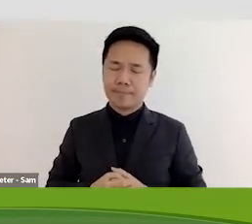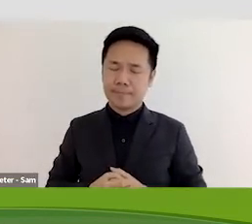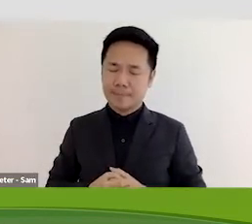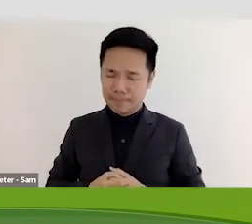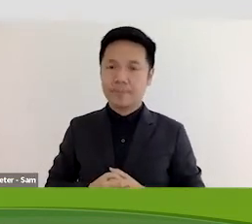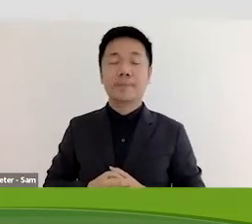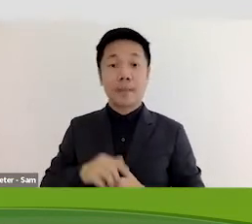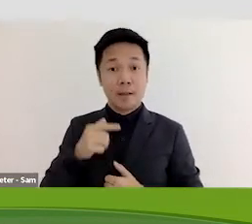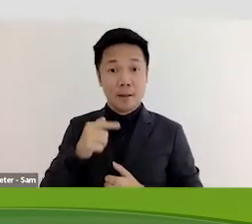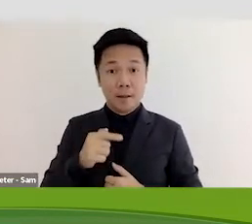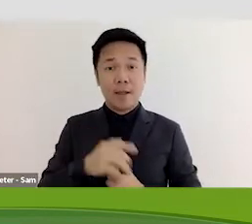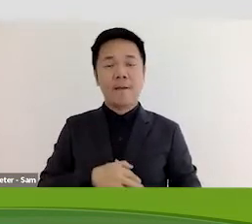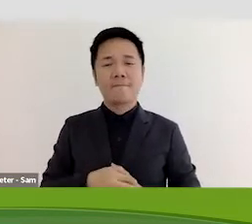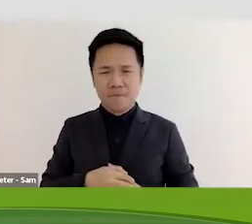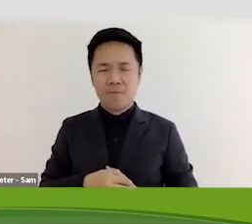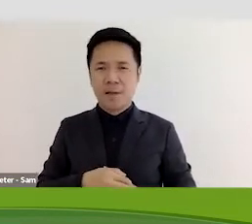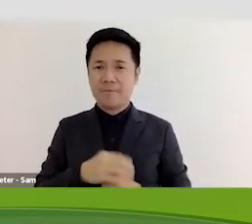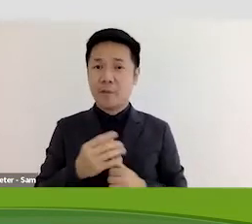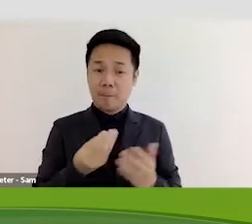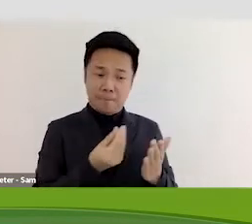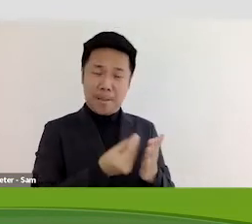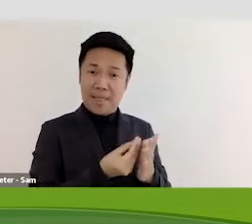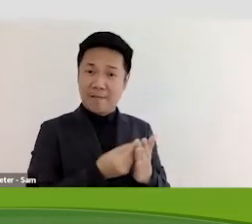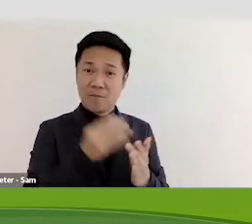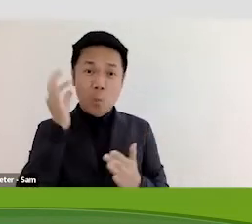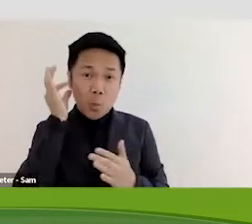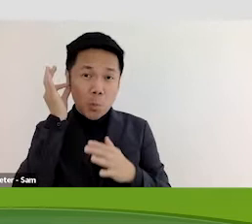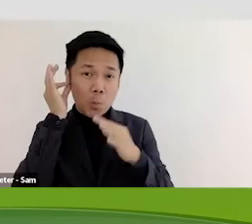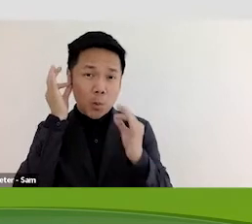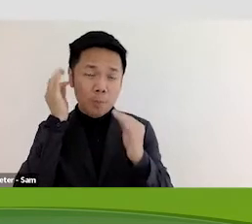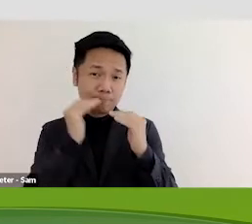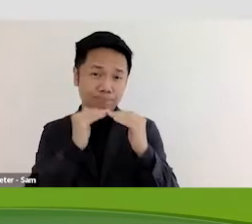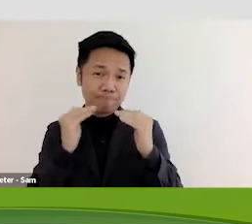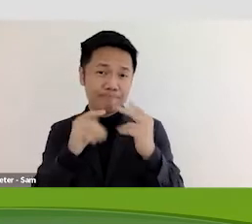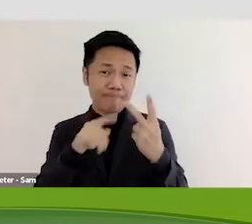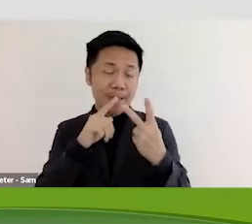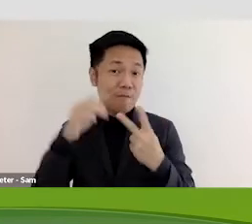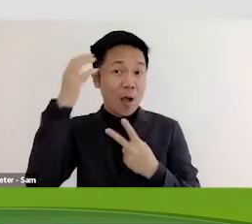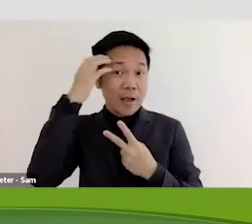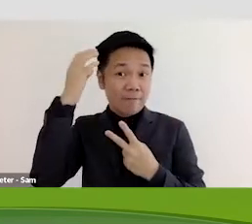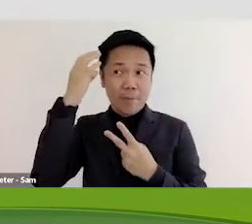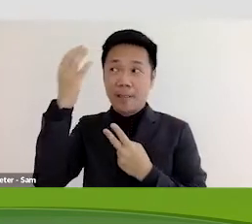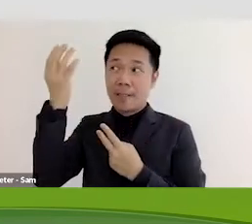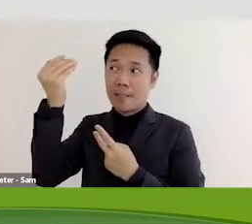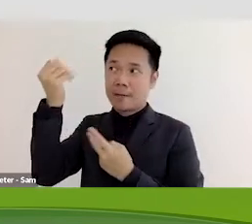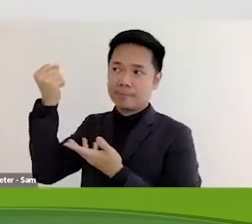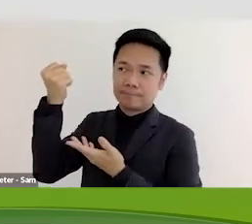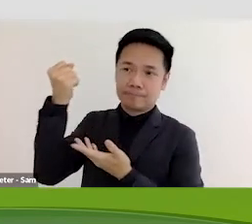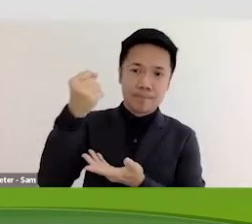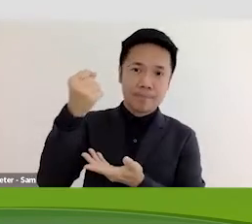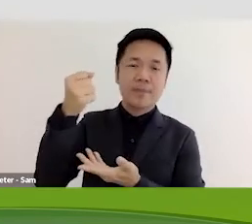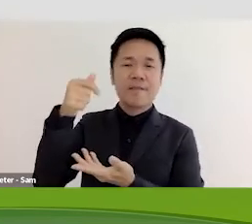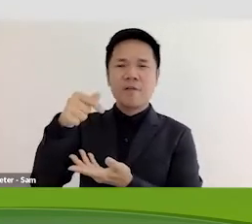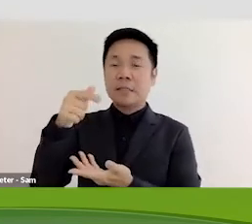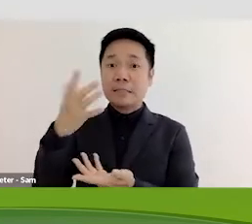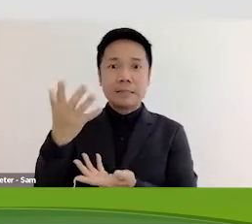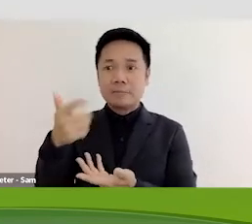and climate justice financing by governments and stakeholders, including mechanisms to address loss and